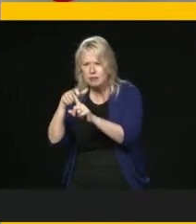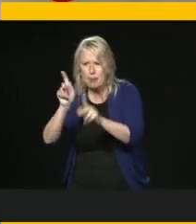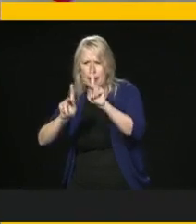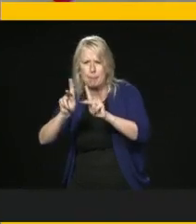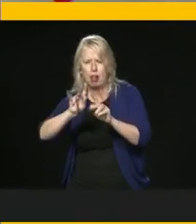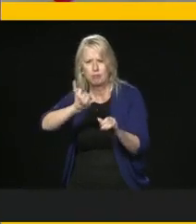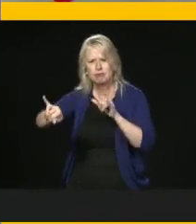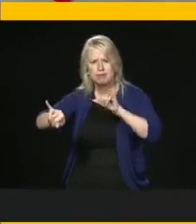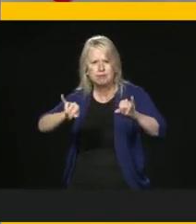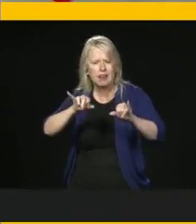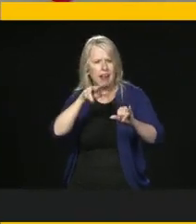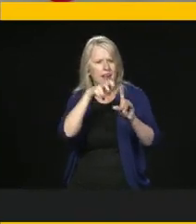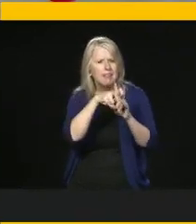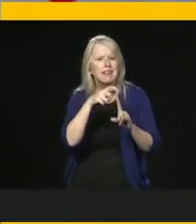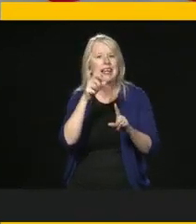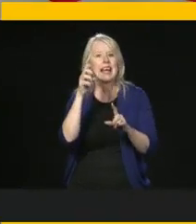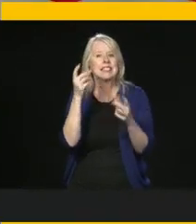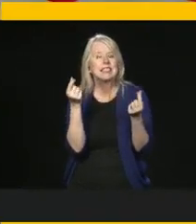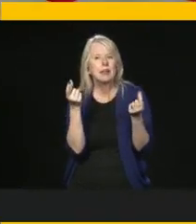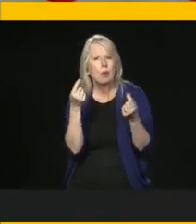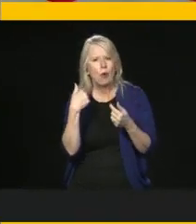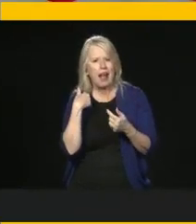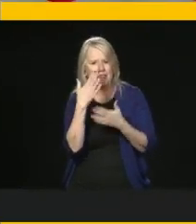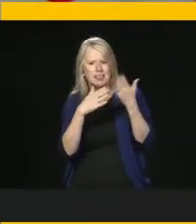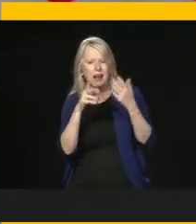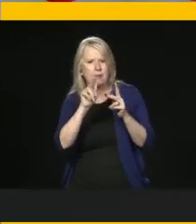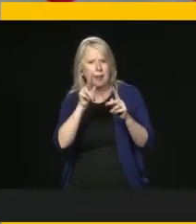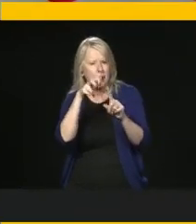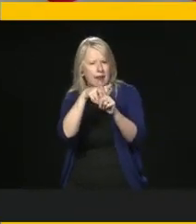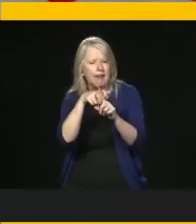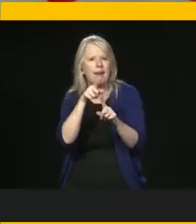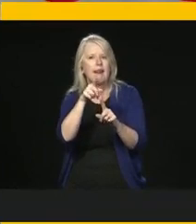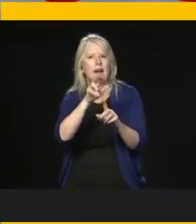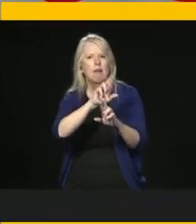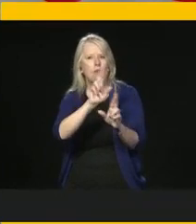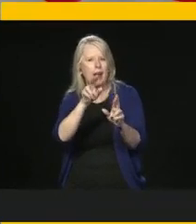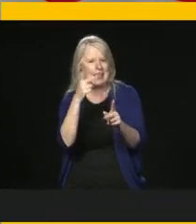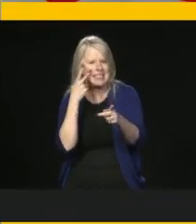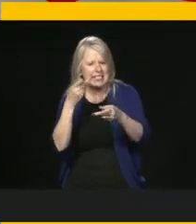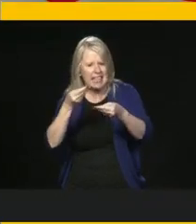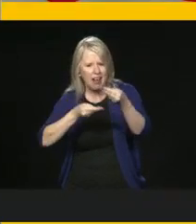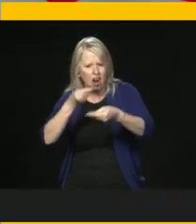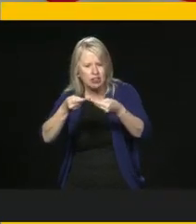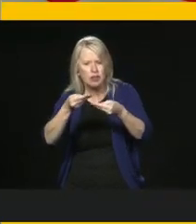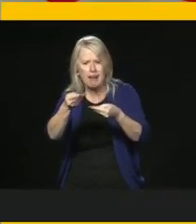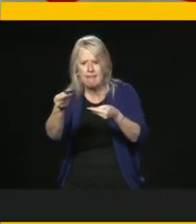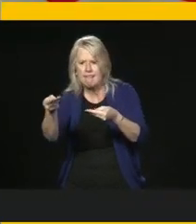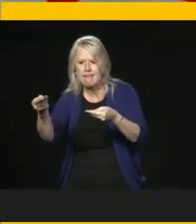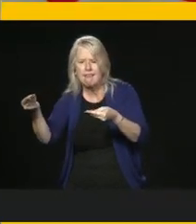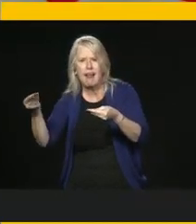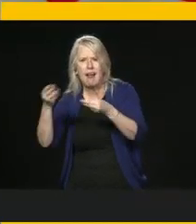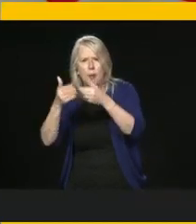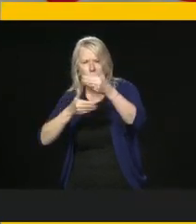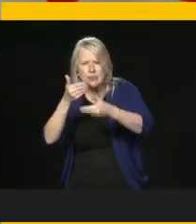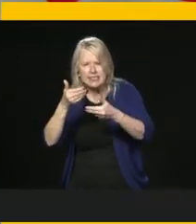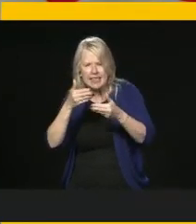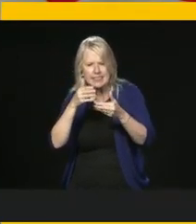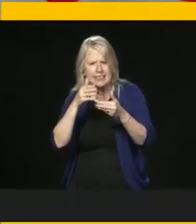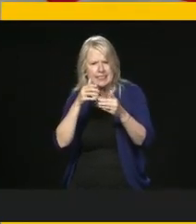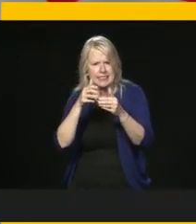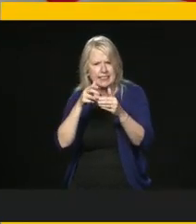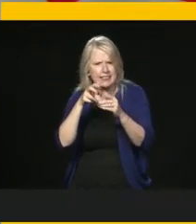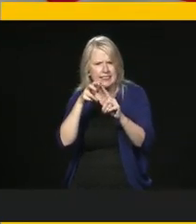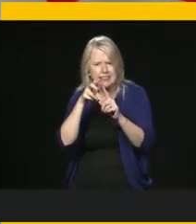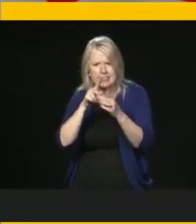into the contact tracing process, and they're using you know, cell phones to track